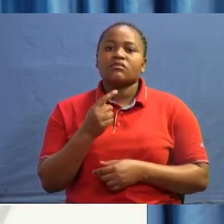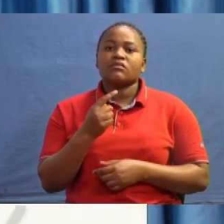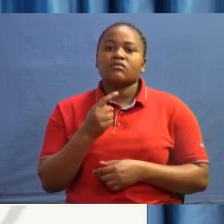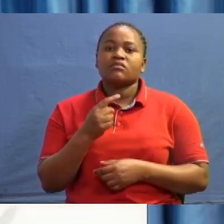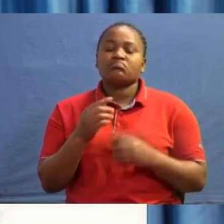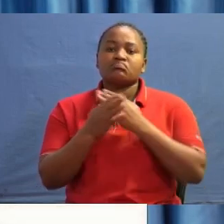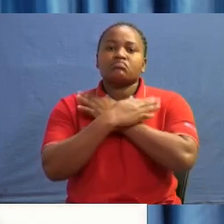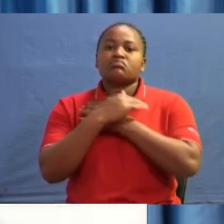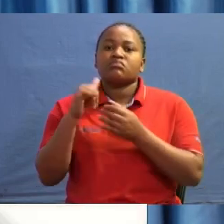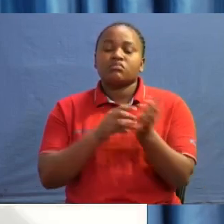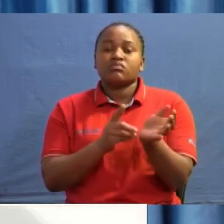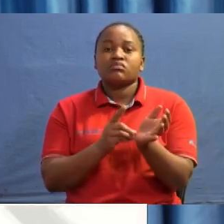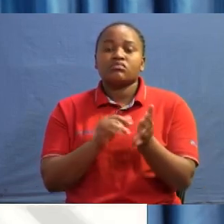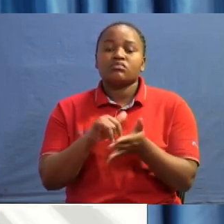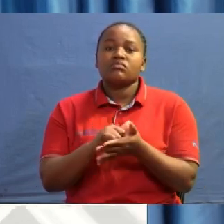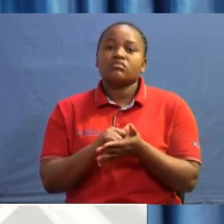our friends, the doctors,